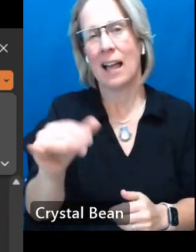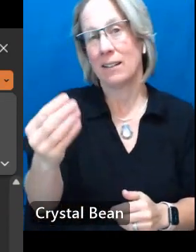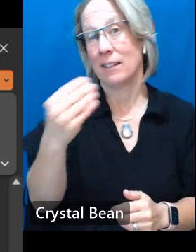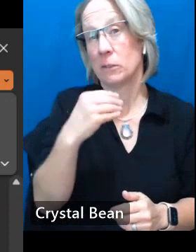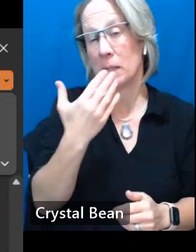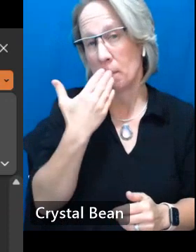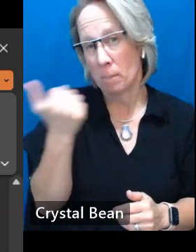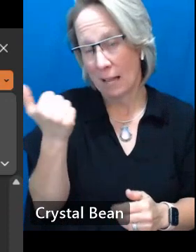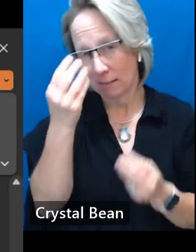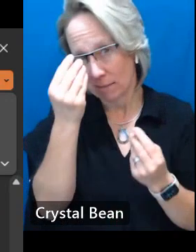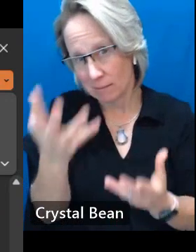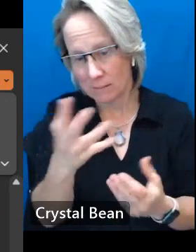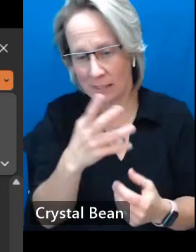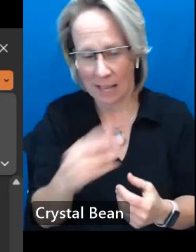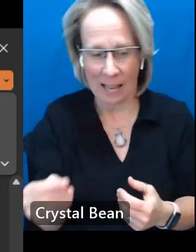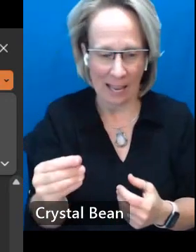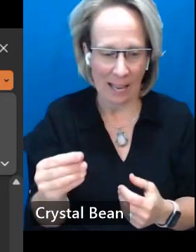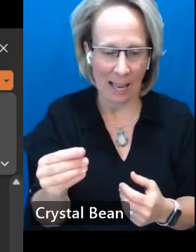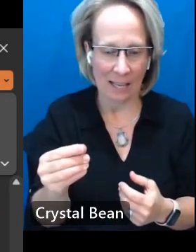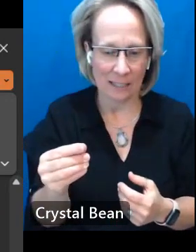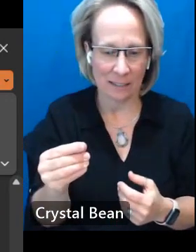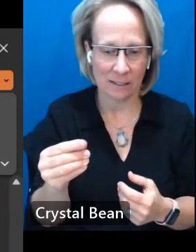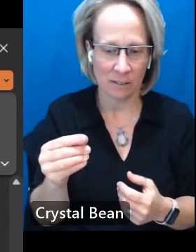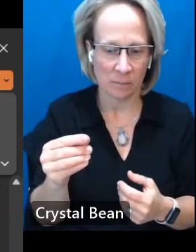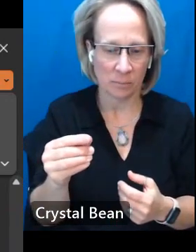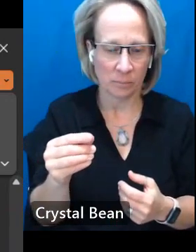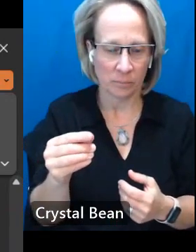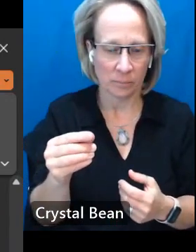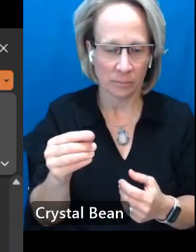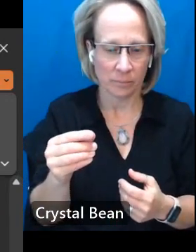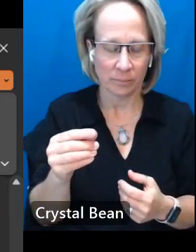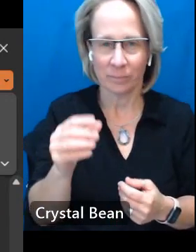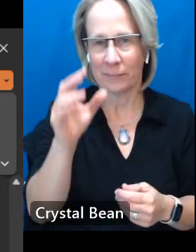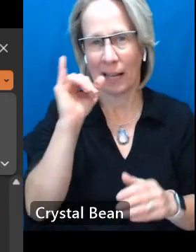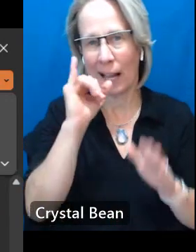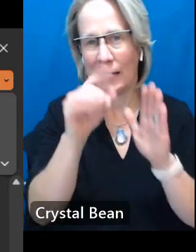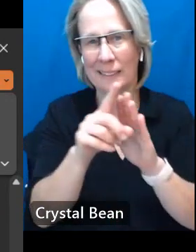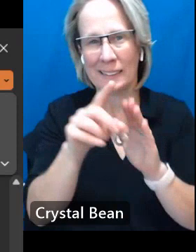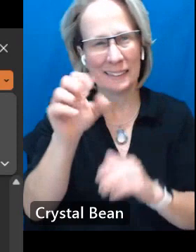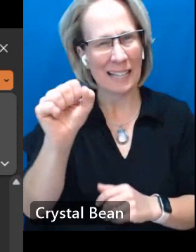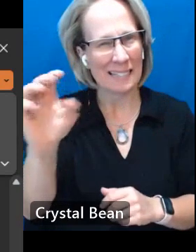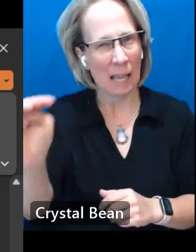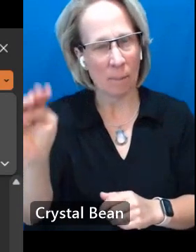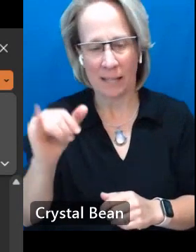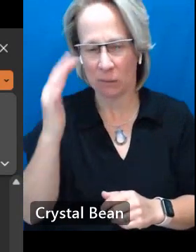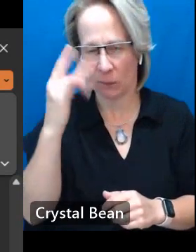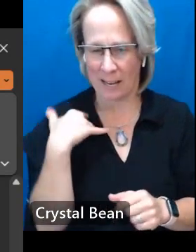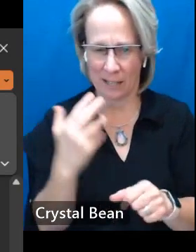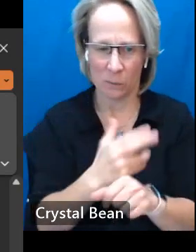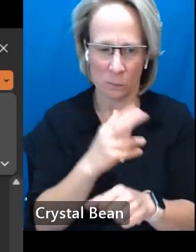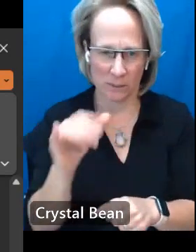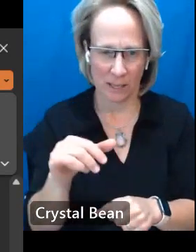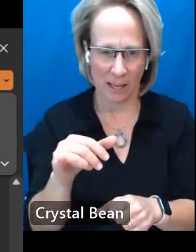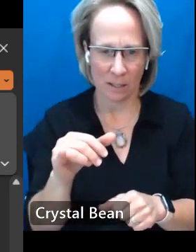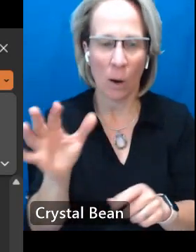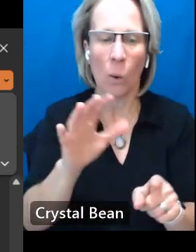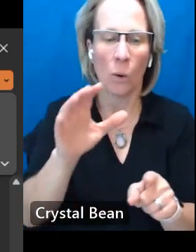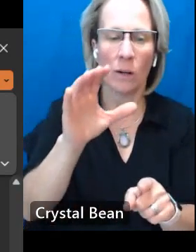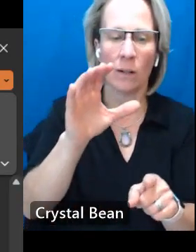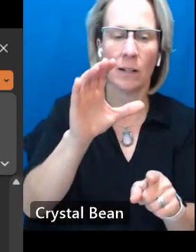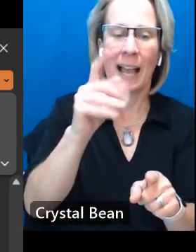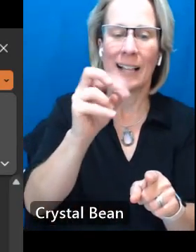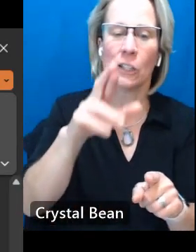ID SM, which I believe just kind of correlates to summary accounting periods. So that's why I use that. And so if you are doing this by fiscal